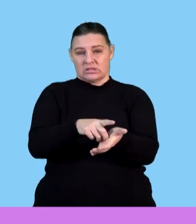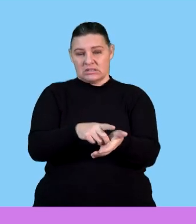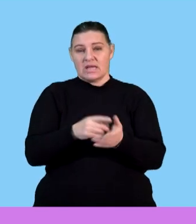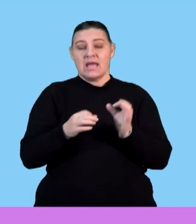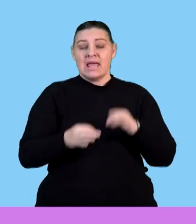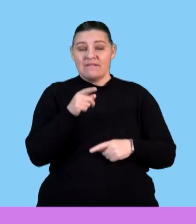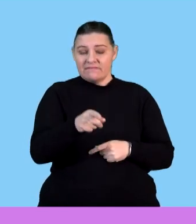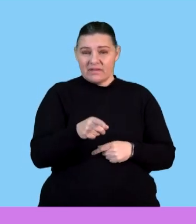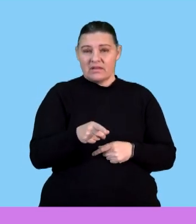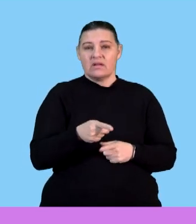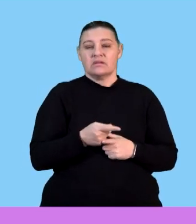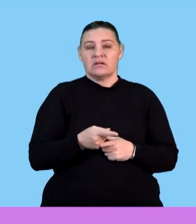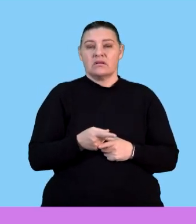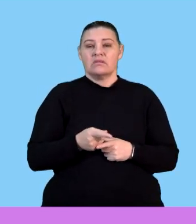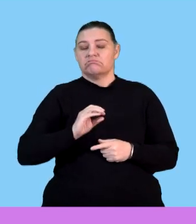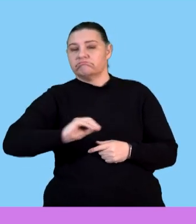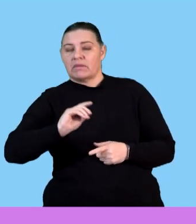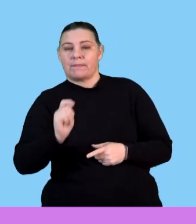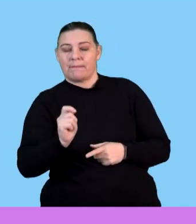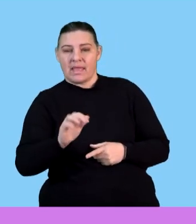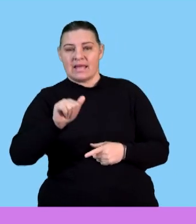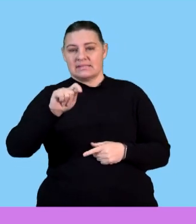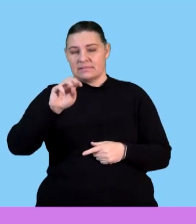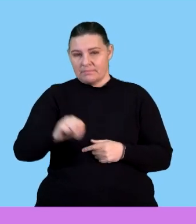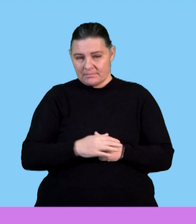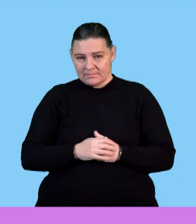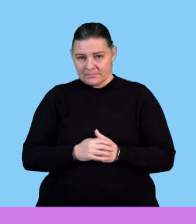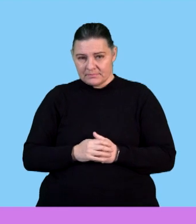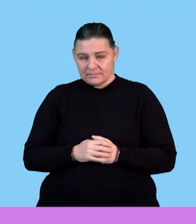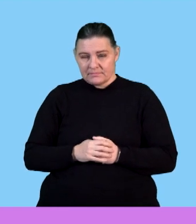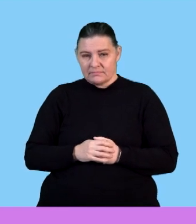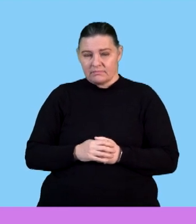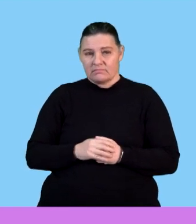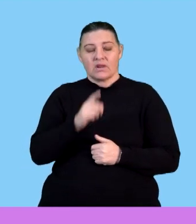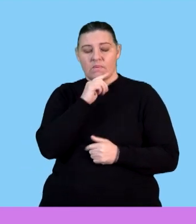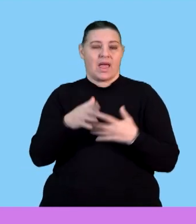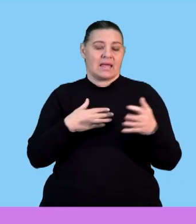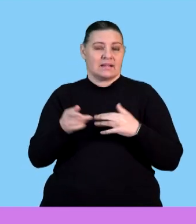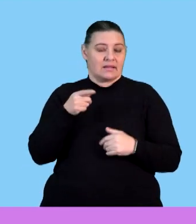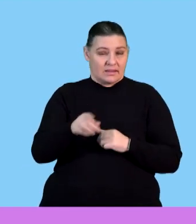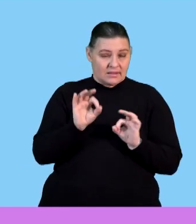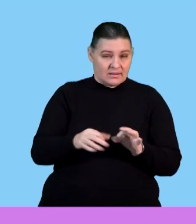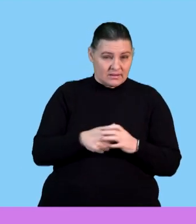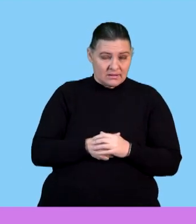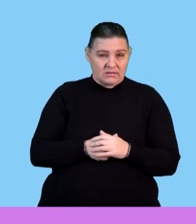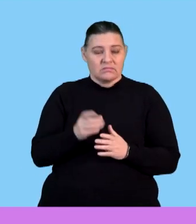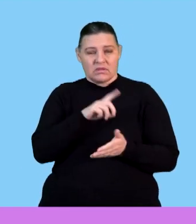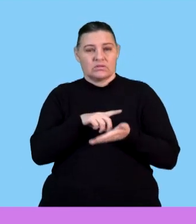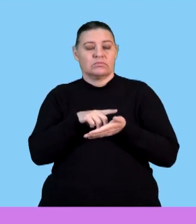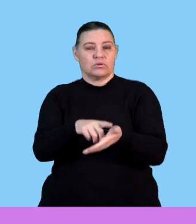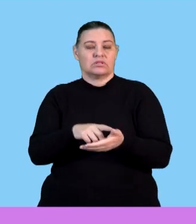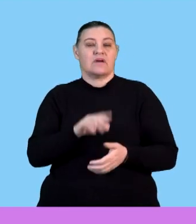deposit if Mr. John made it at the ATM. So the ATM is here. That's what we're dealing with.